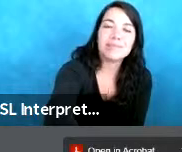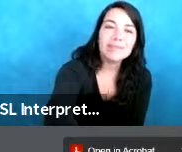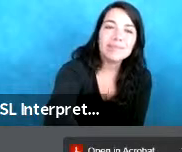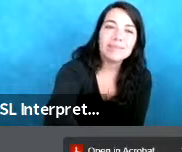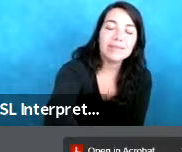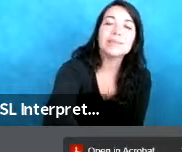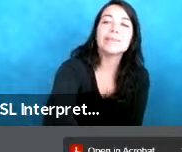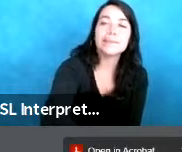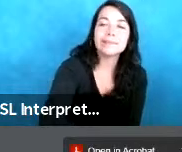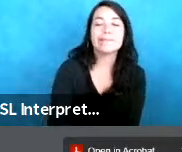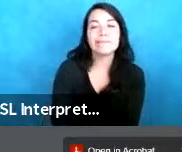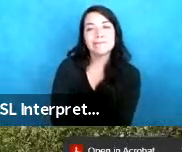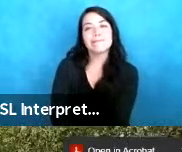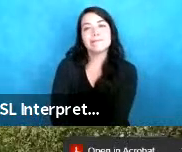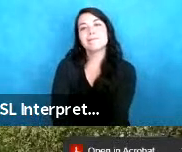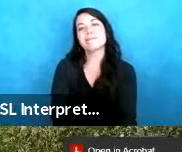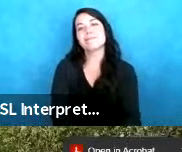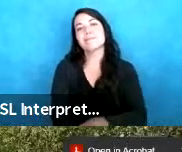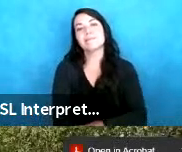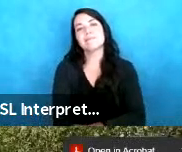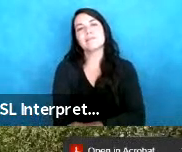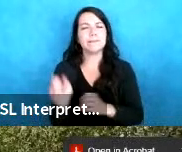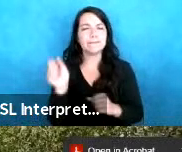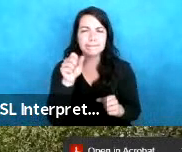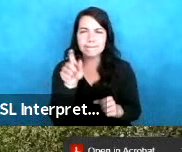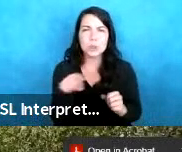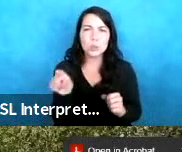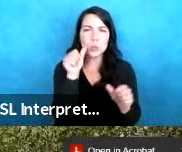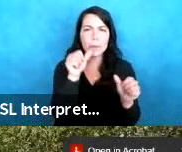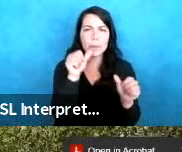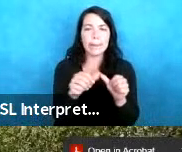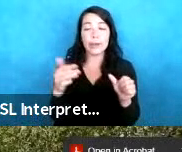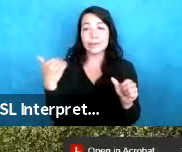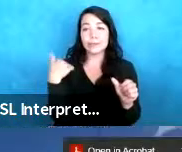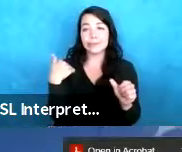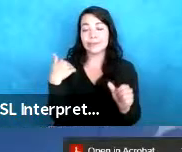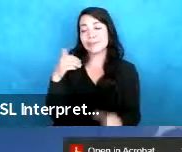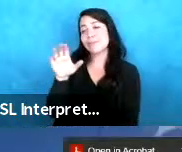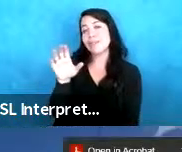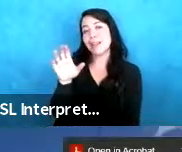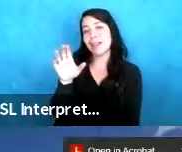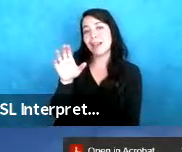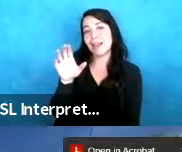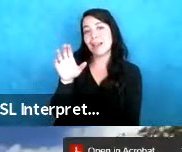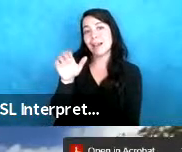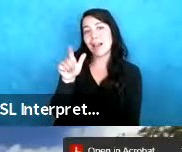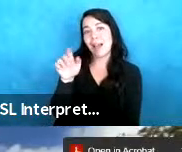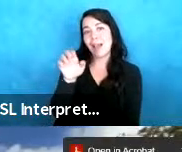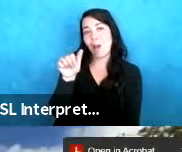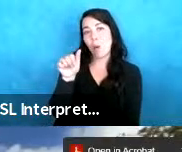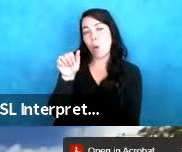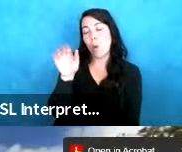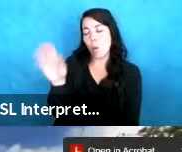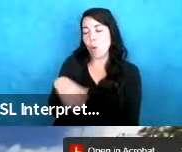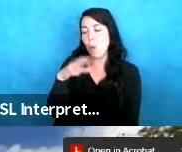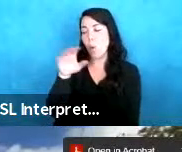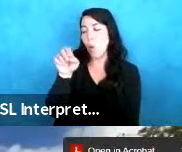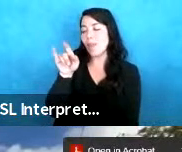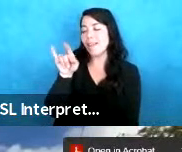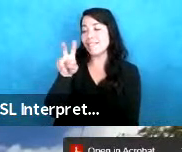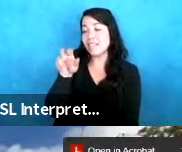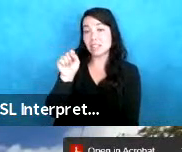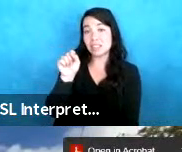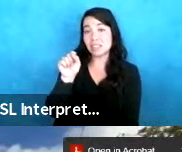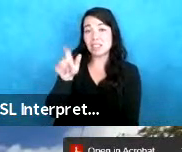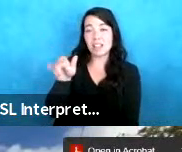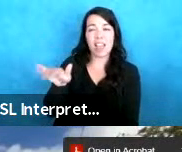the end of April, related to a situation on the end of Calle Olivas. Pursuant to the regulations,